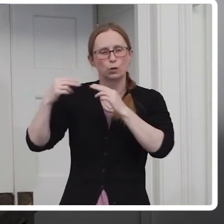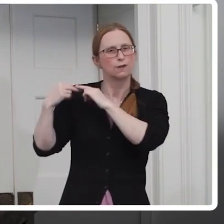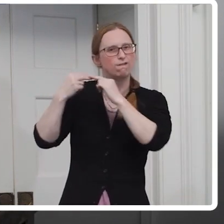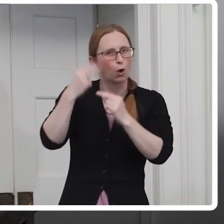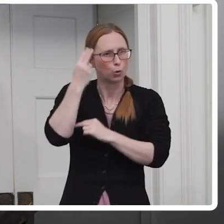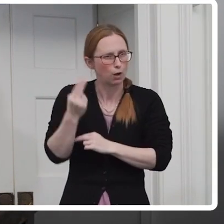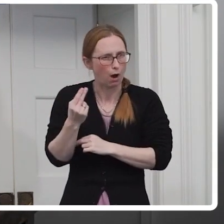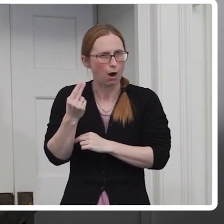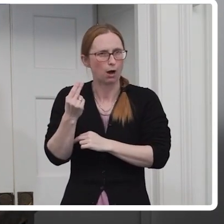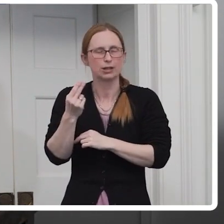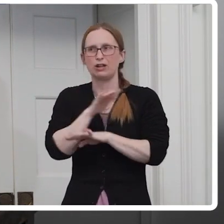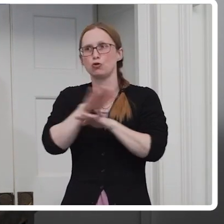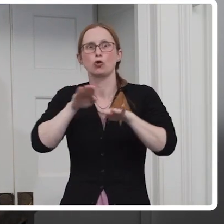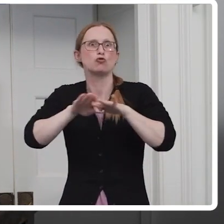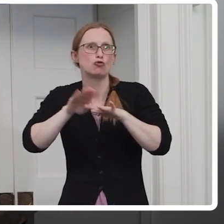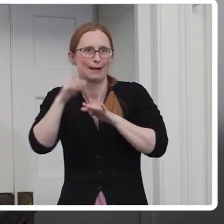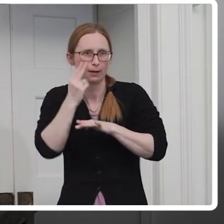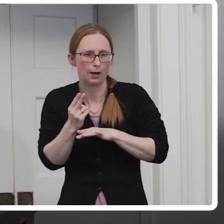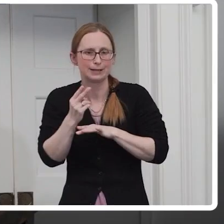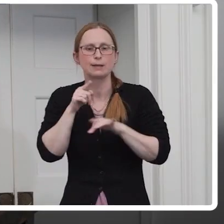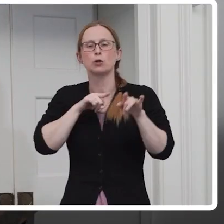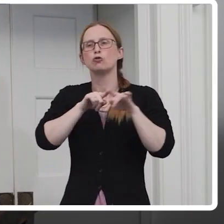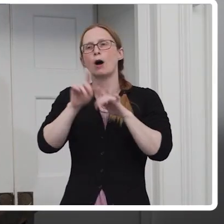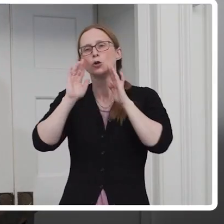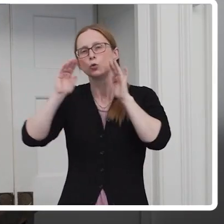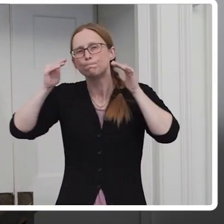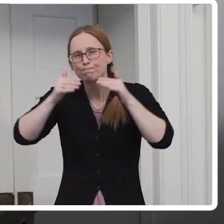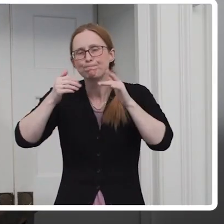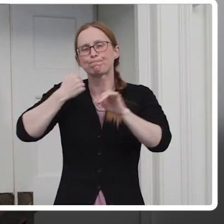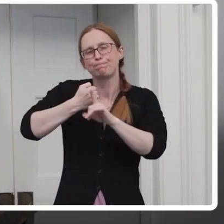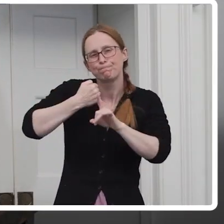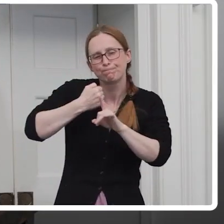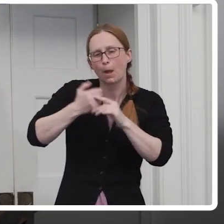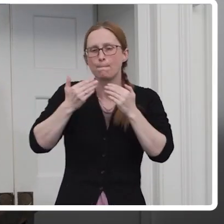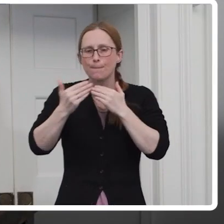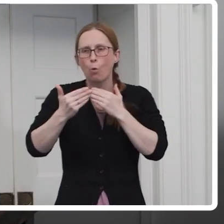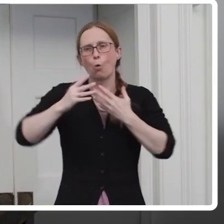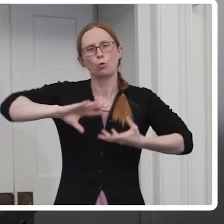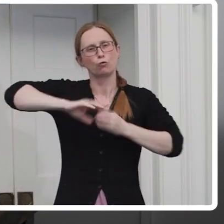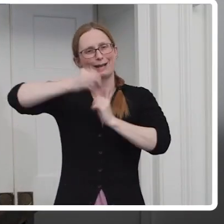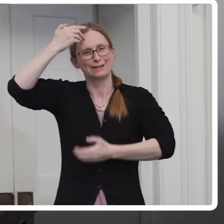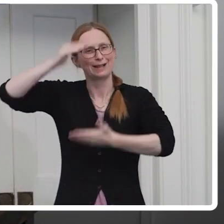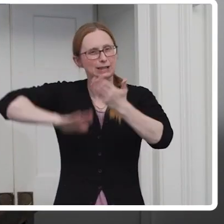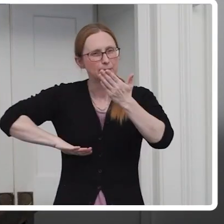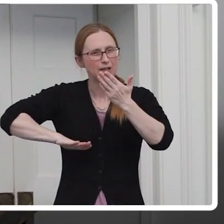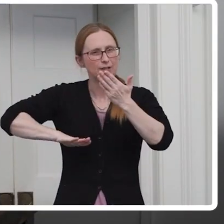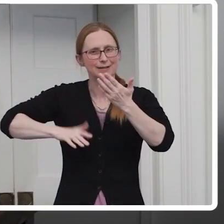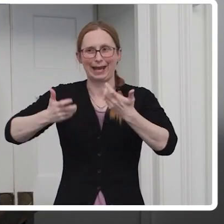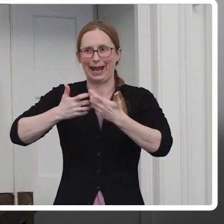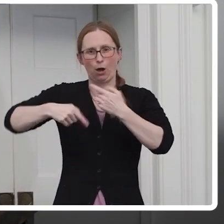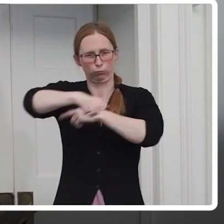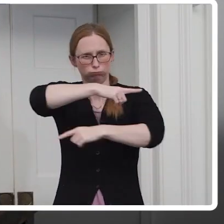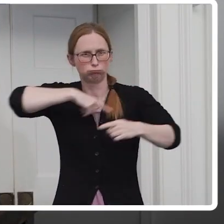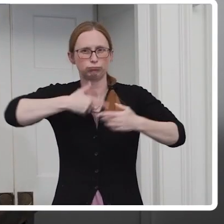of ideas of folk art and untrained maker and more emphasising the kind of specific creative